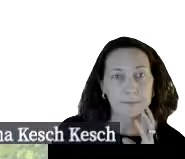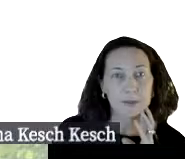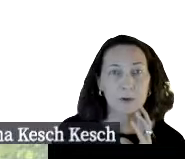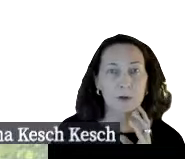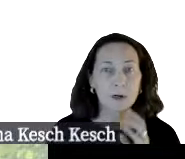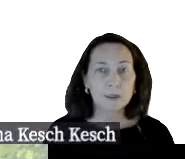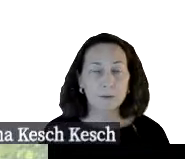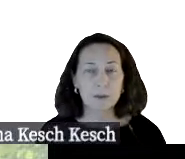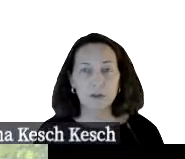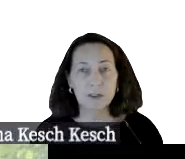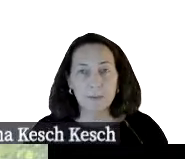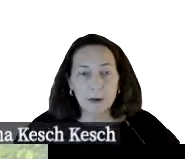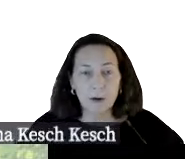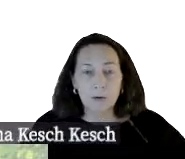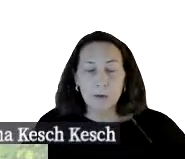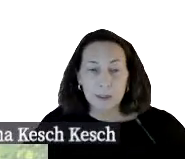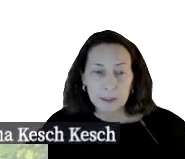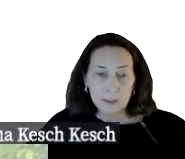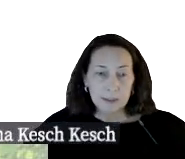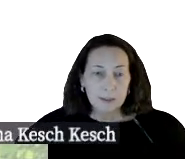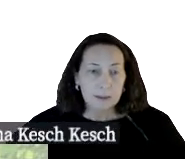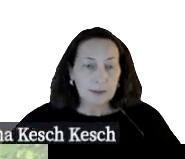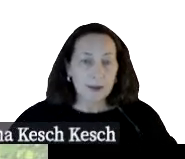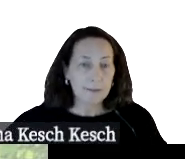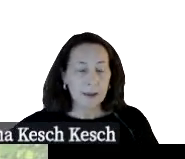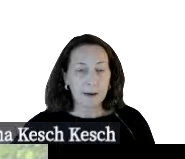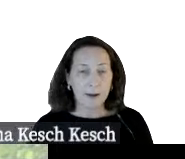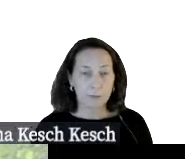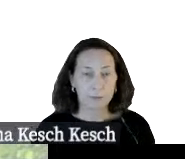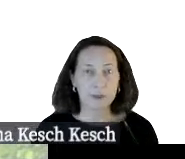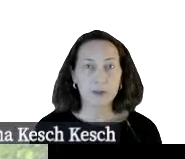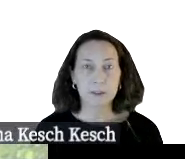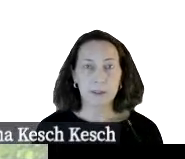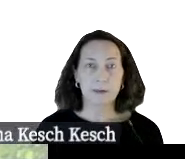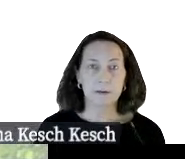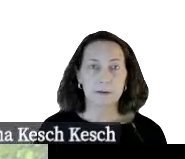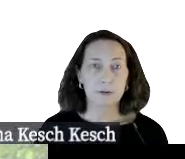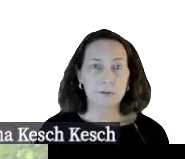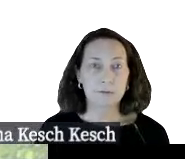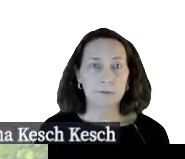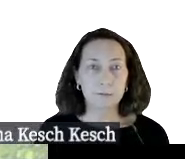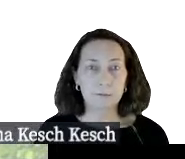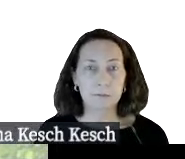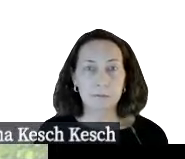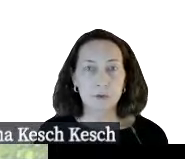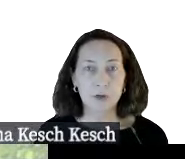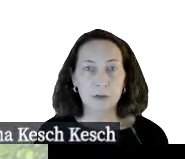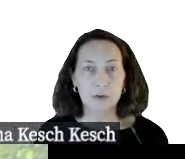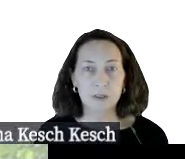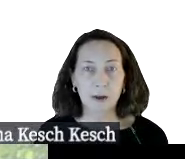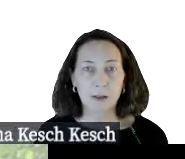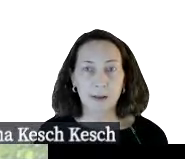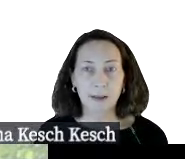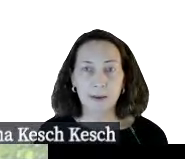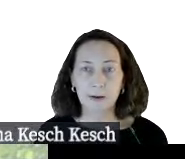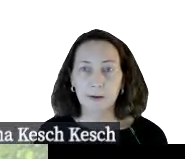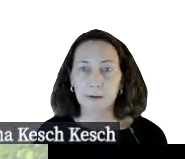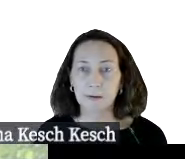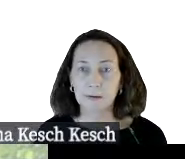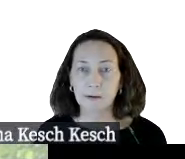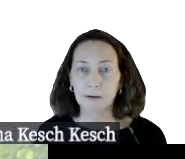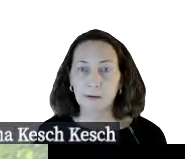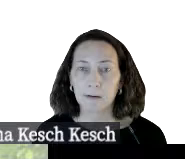Okay, so when you guys switch, just let me know. And then I will be sure to change the spotlight, I